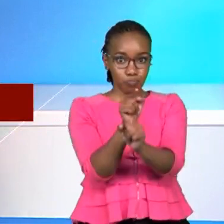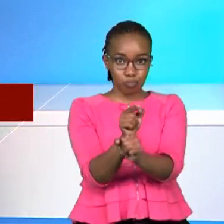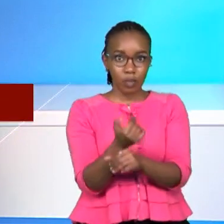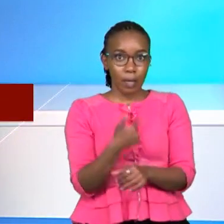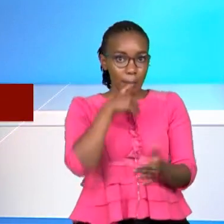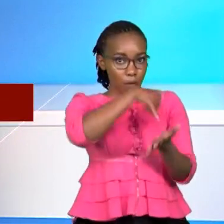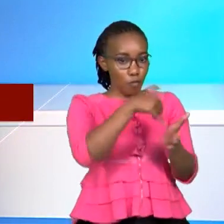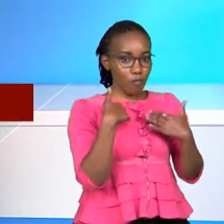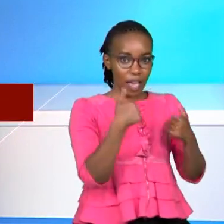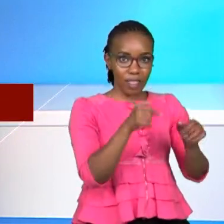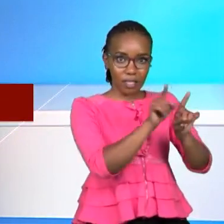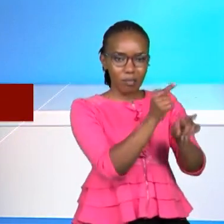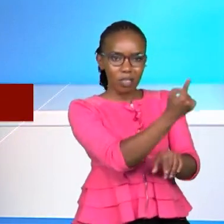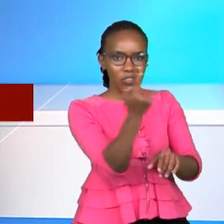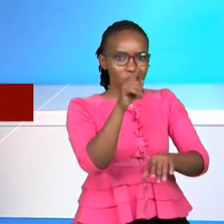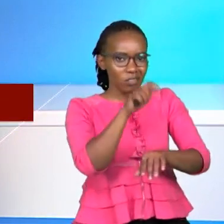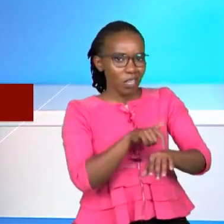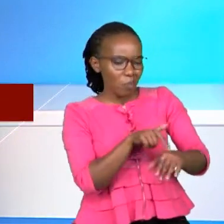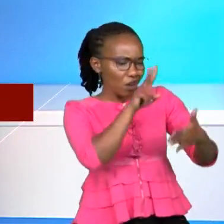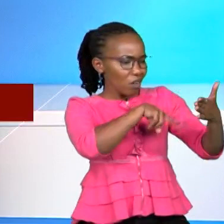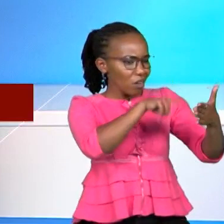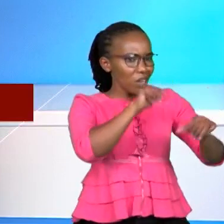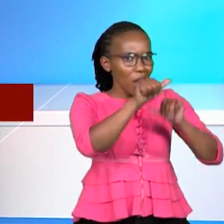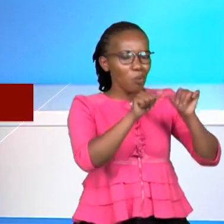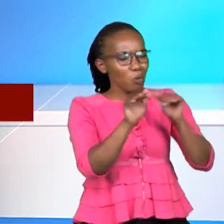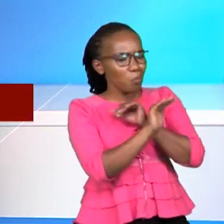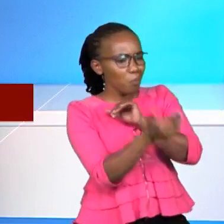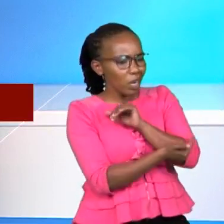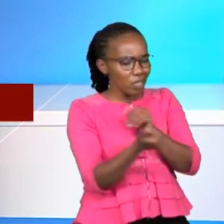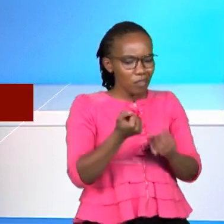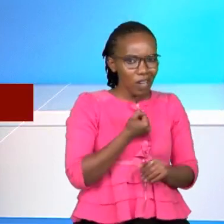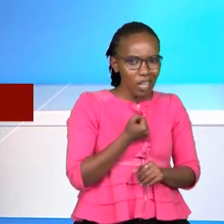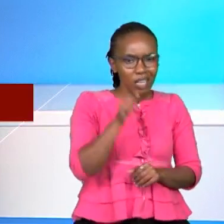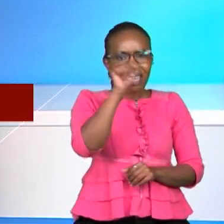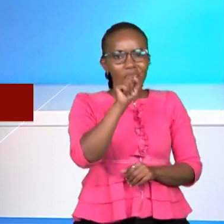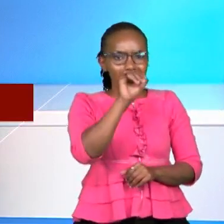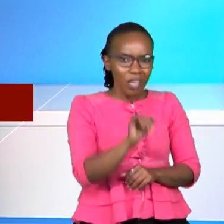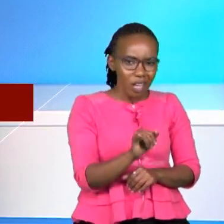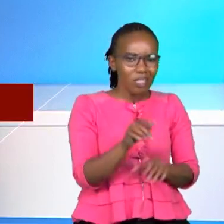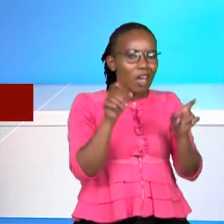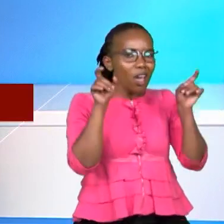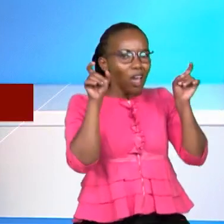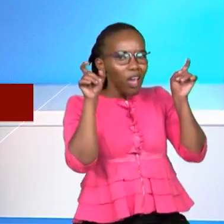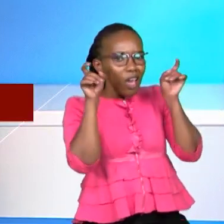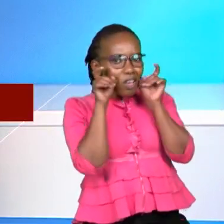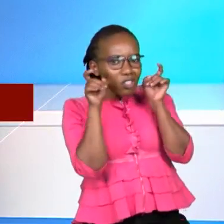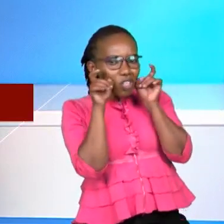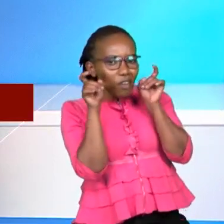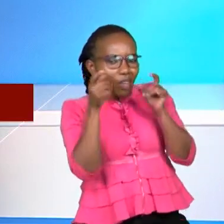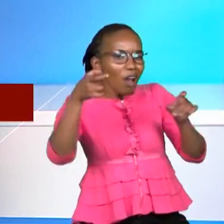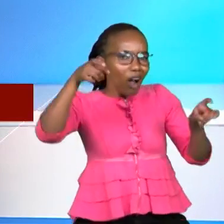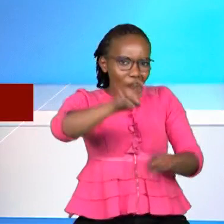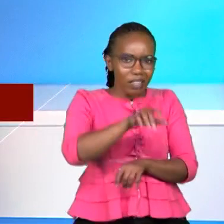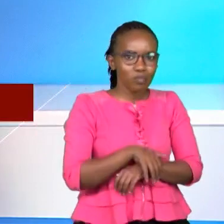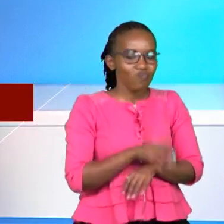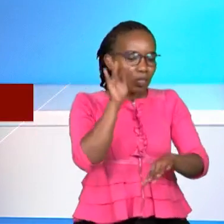into health as well. Every time we'd read about unwanted pregnancies, STIs, HIV AIDS rates spiraling out of control